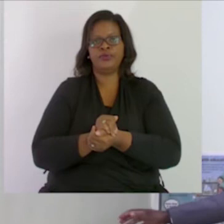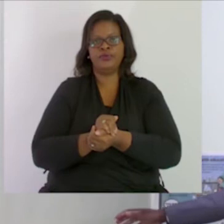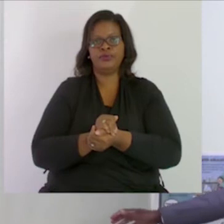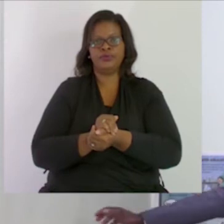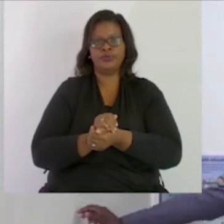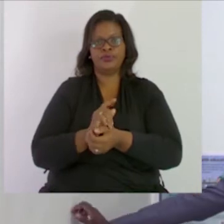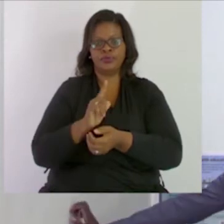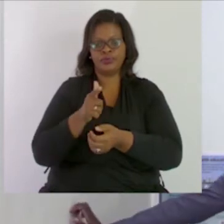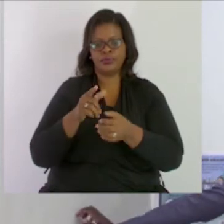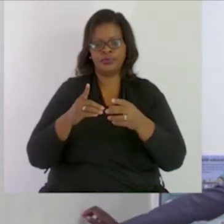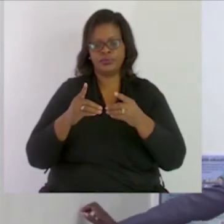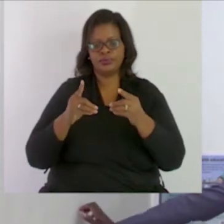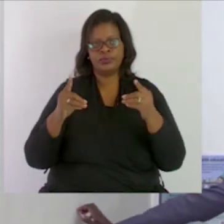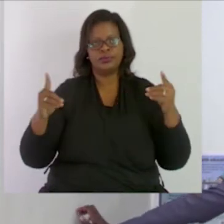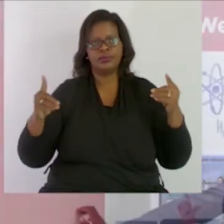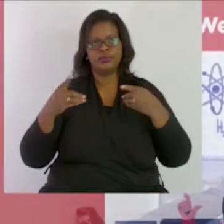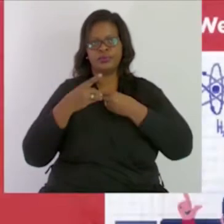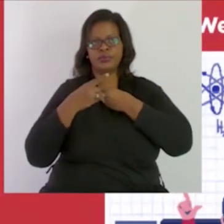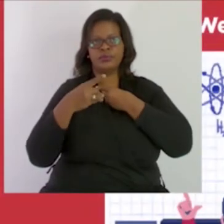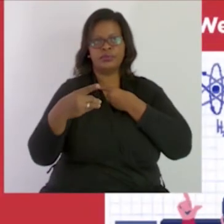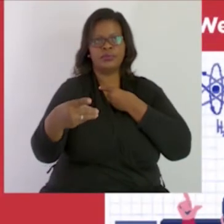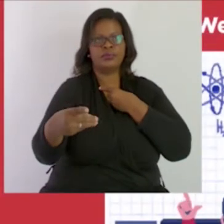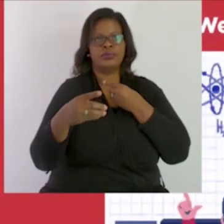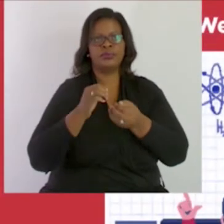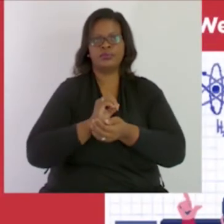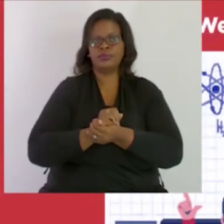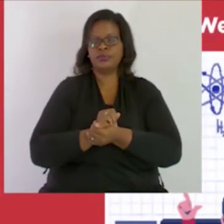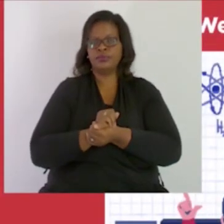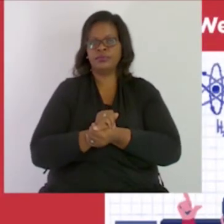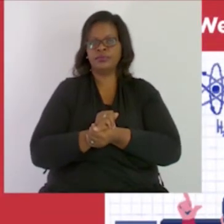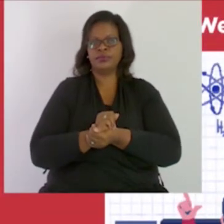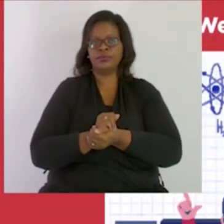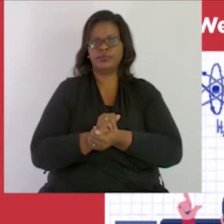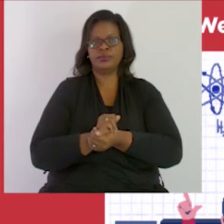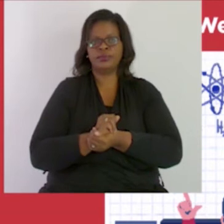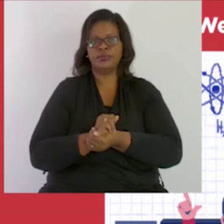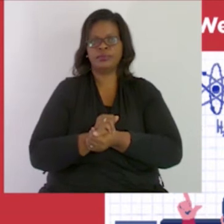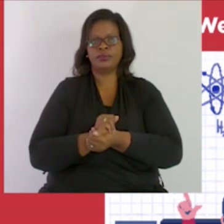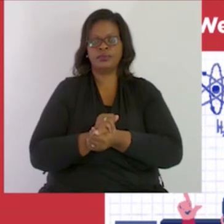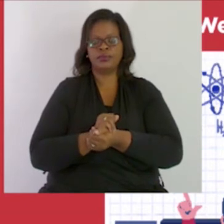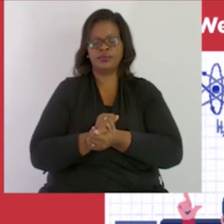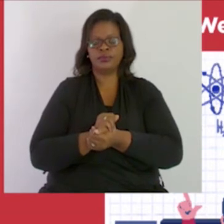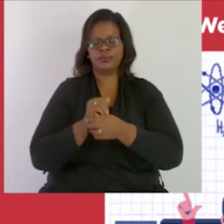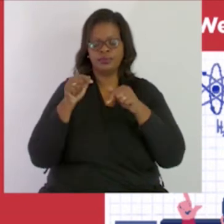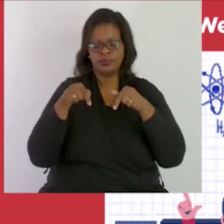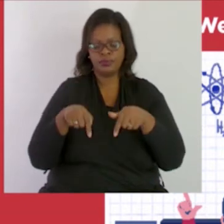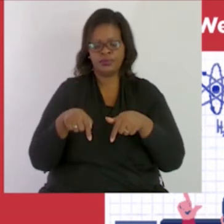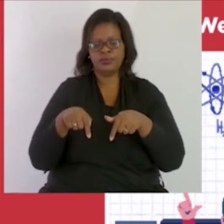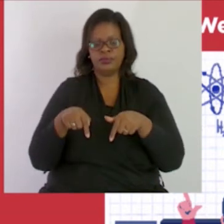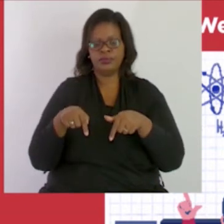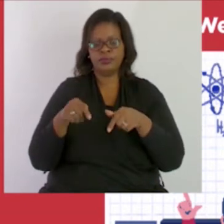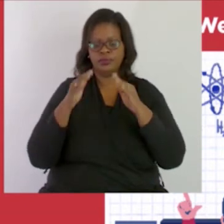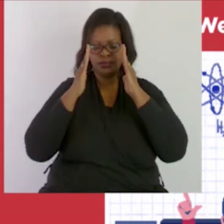Let us maintain social distance. Today, We are going